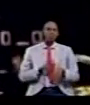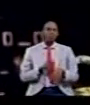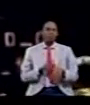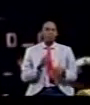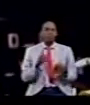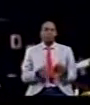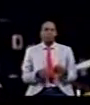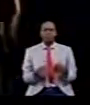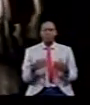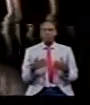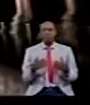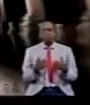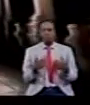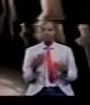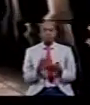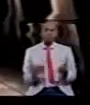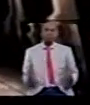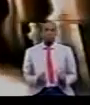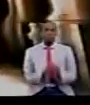cancer.